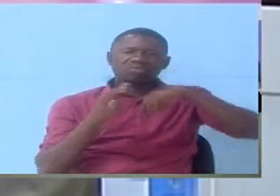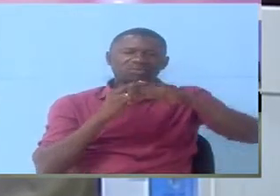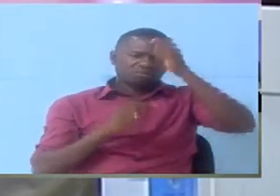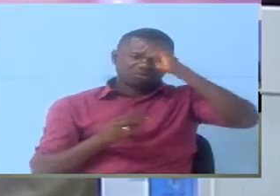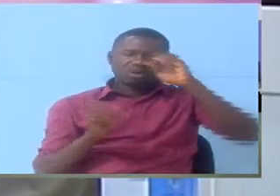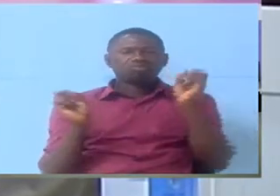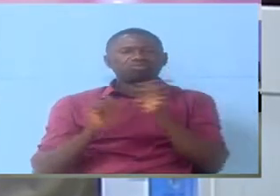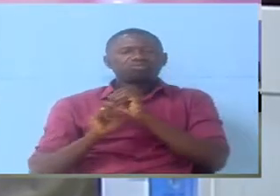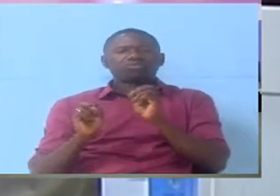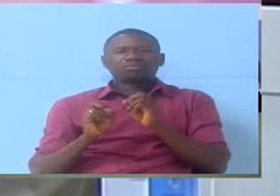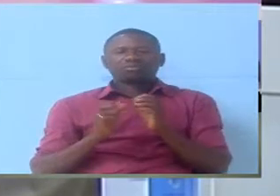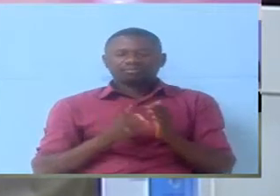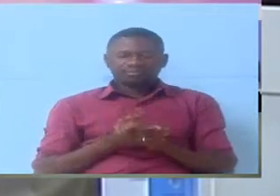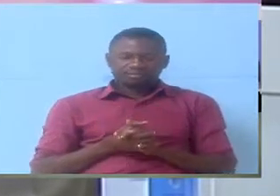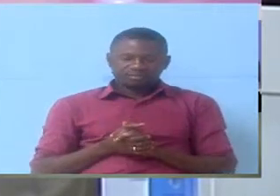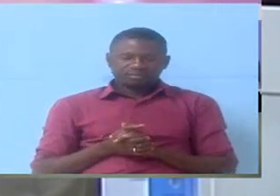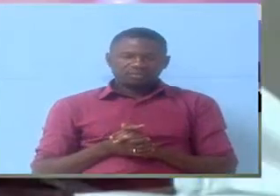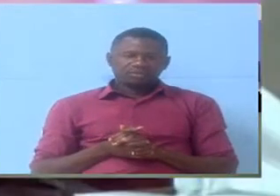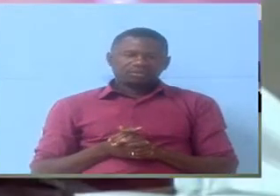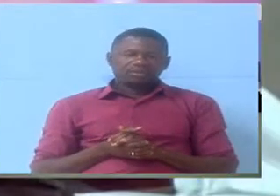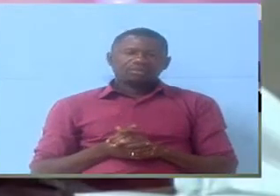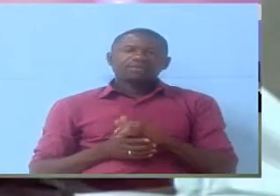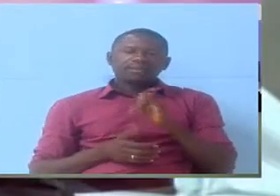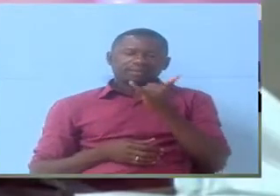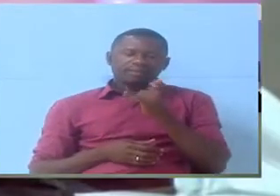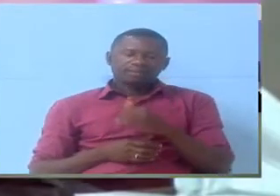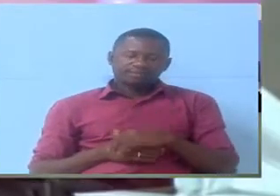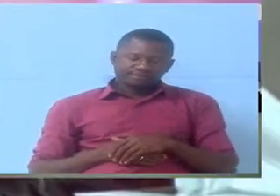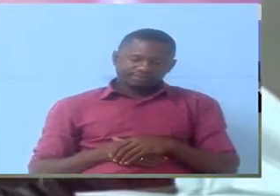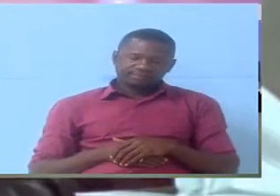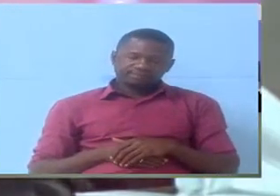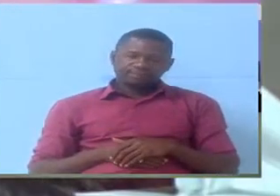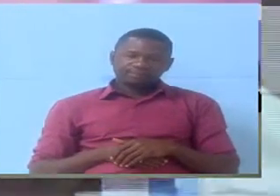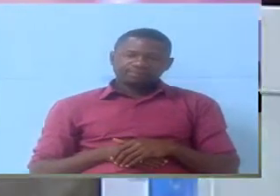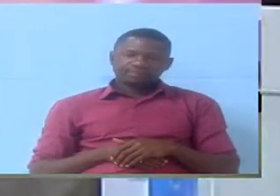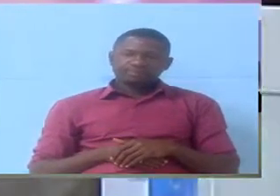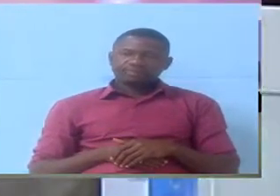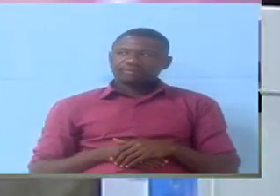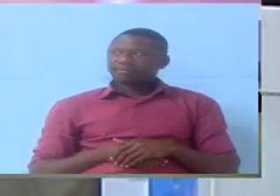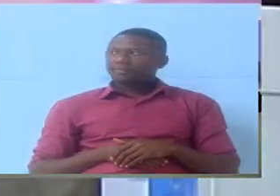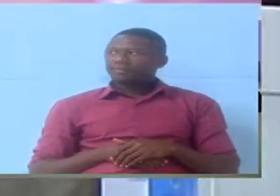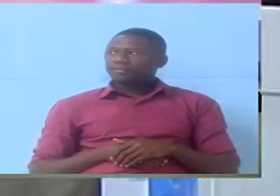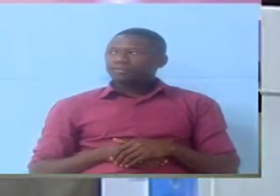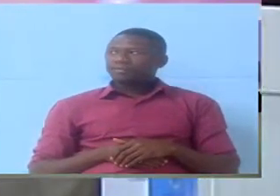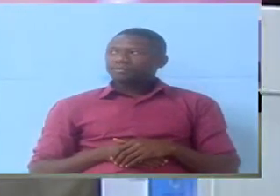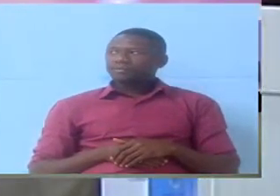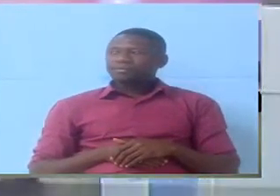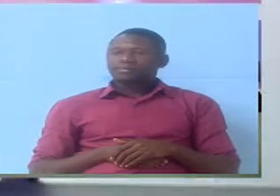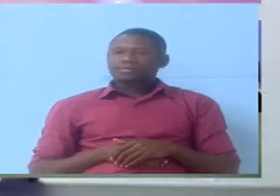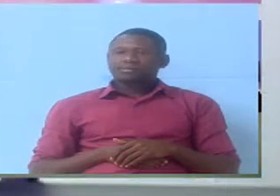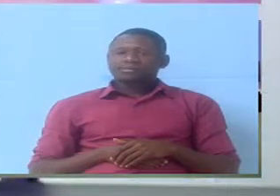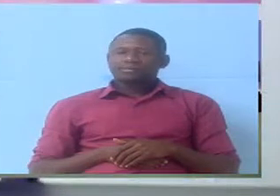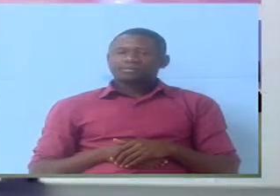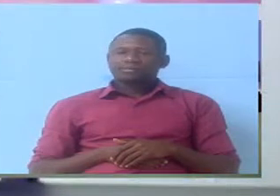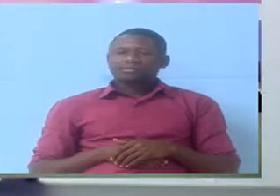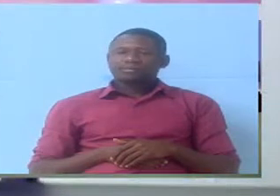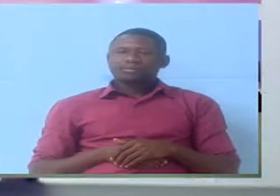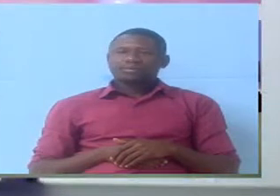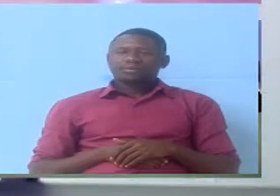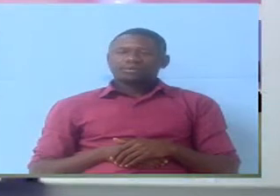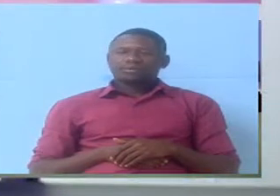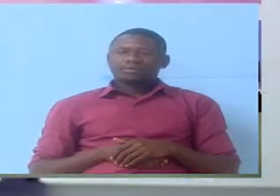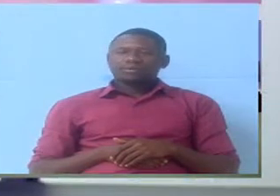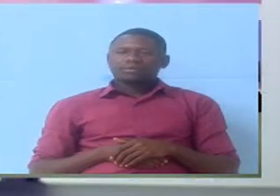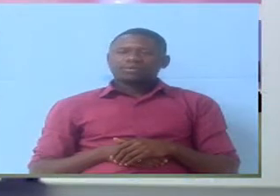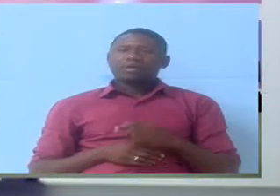Yes, Commissioner Jallow, sir. Ha, ketetene Commissioner Jallow. Just a point, except for Esa Abaji